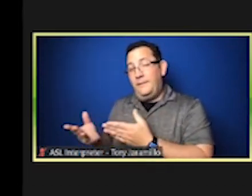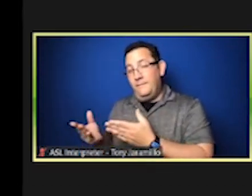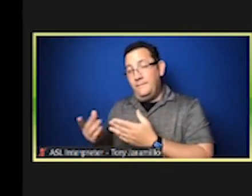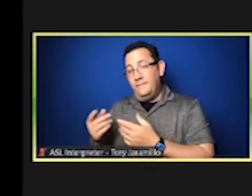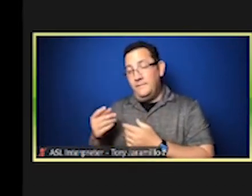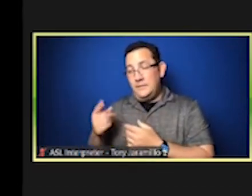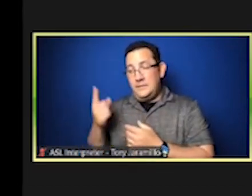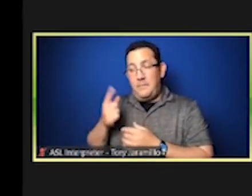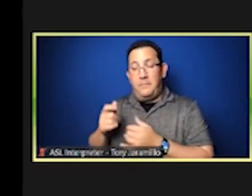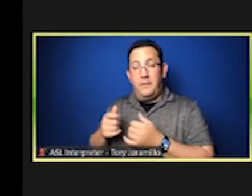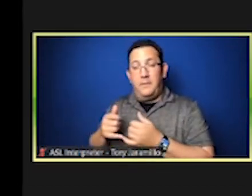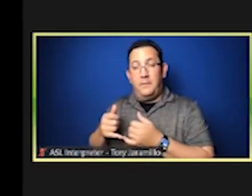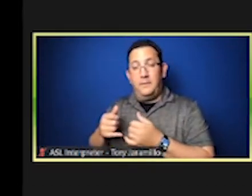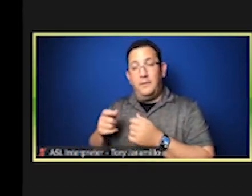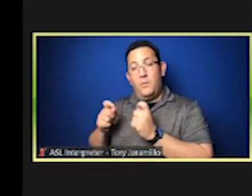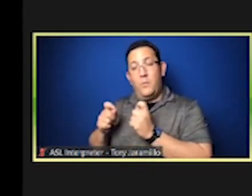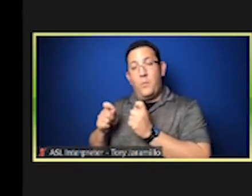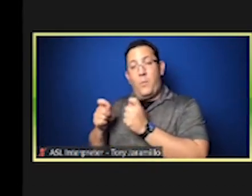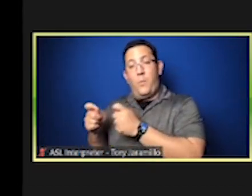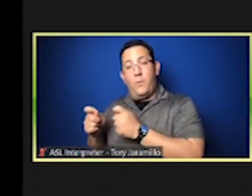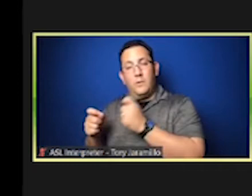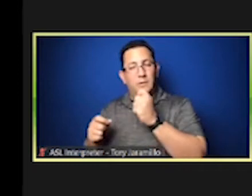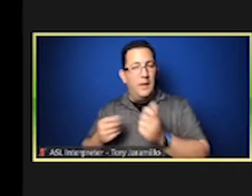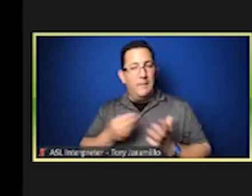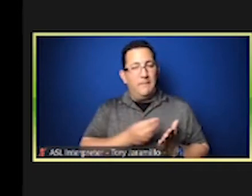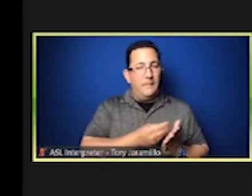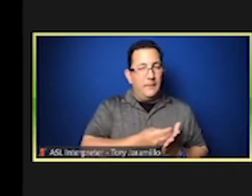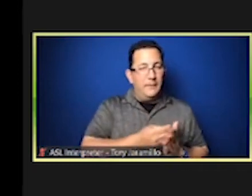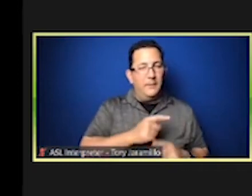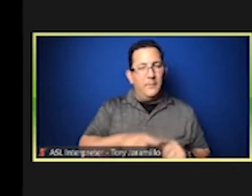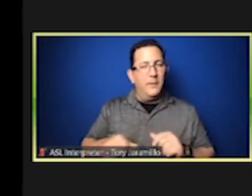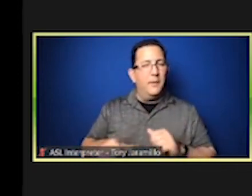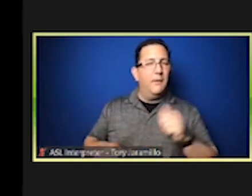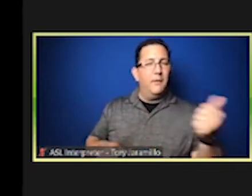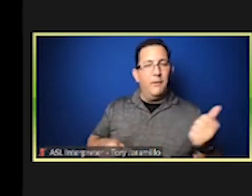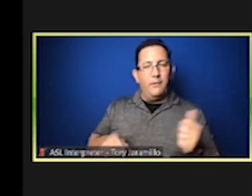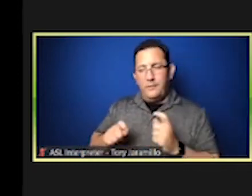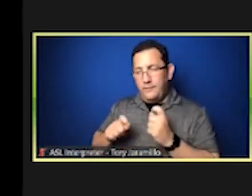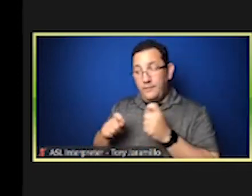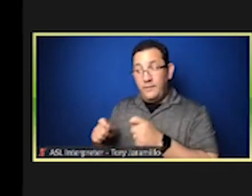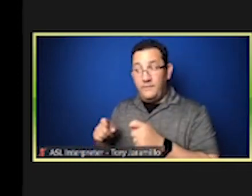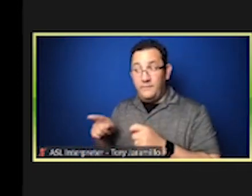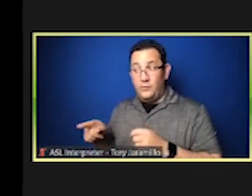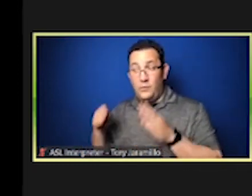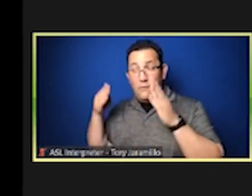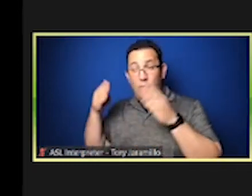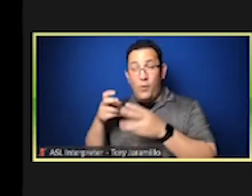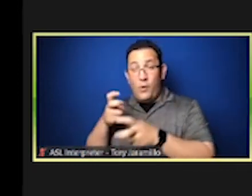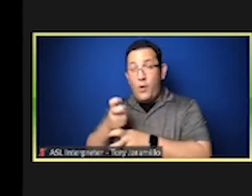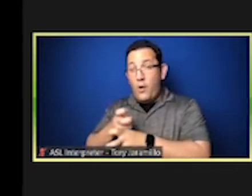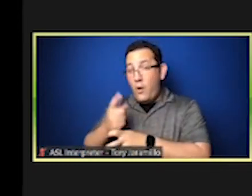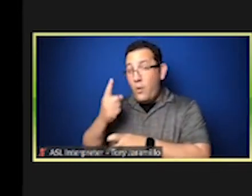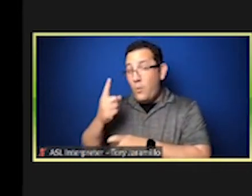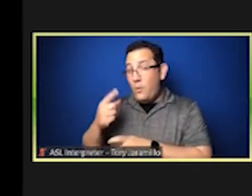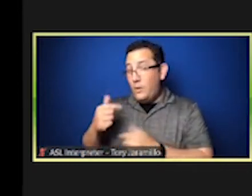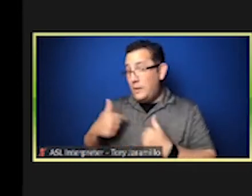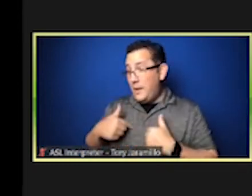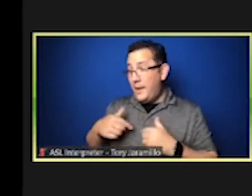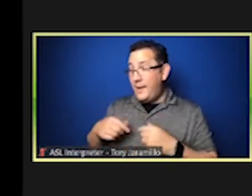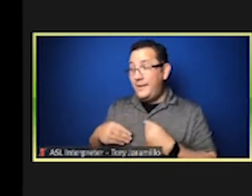that difficult course and spend more time on the course that's just not pleasurable for them.